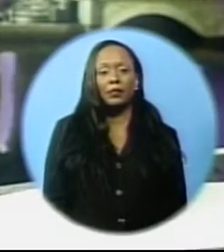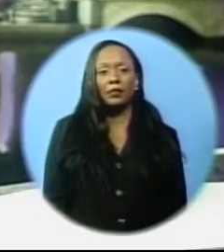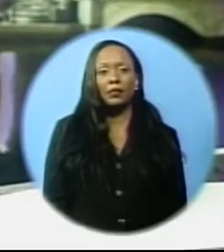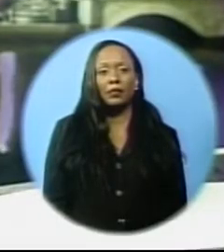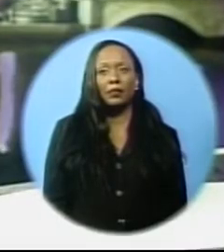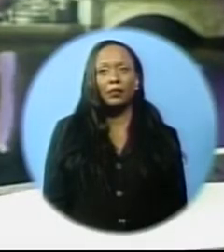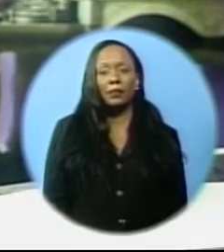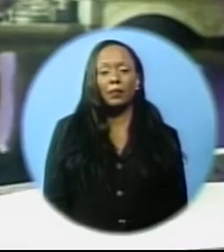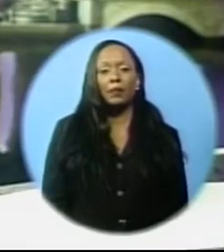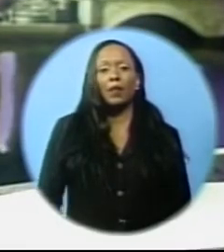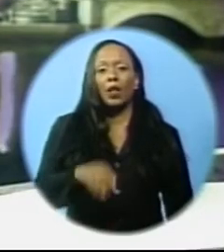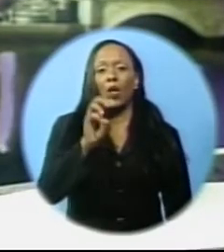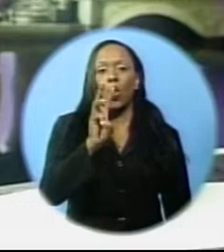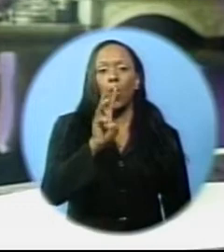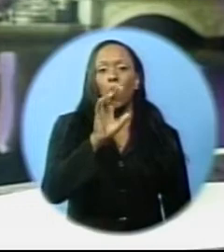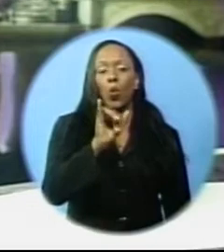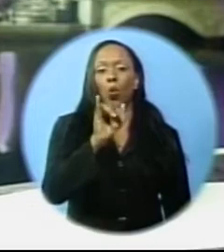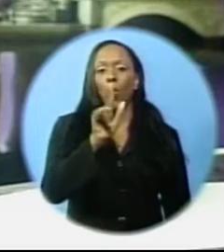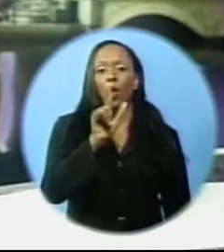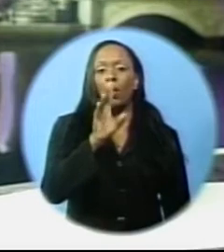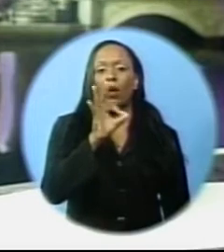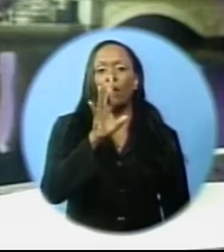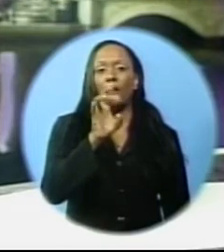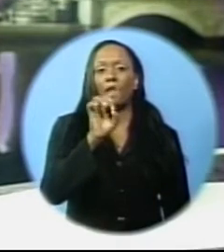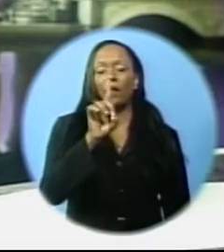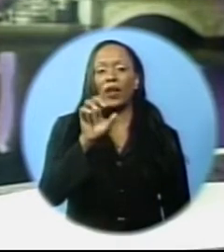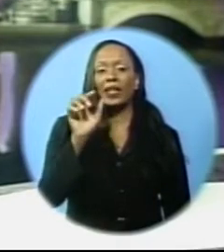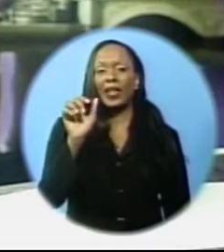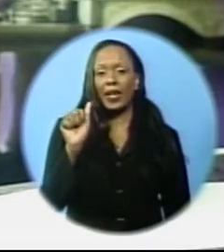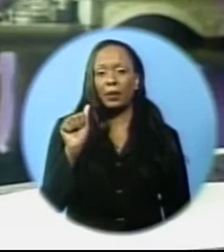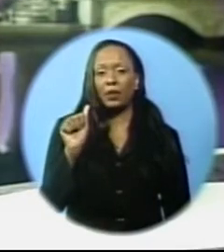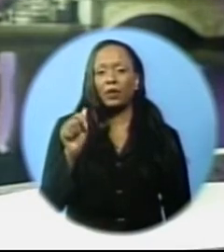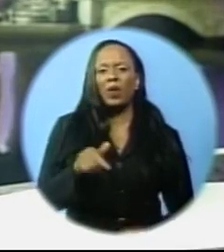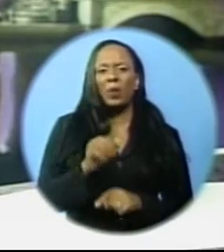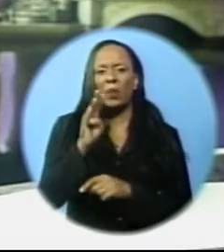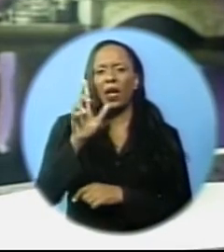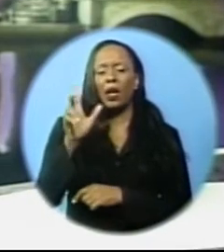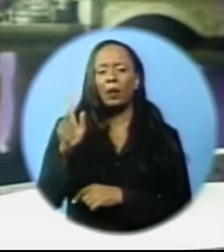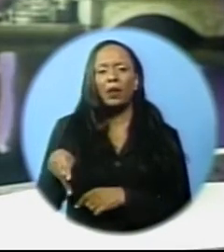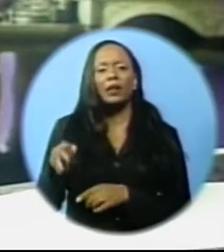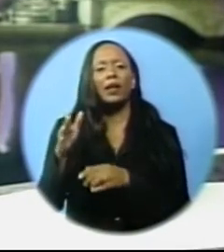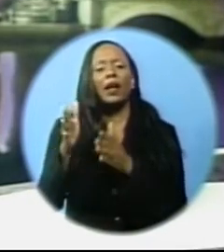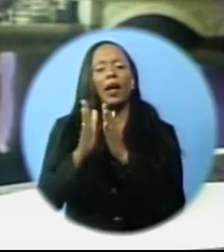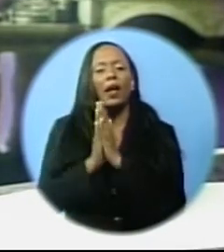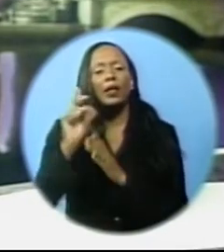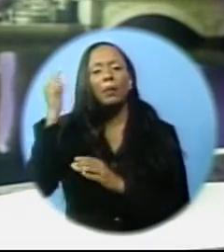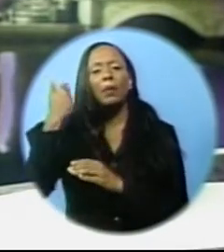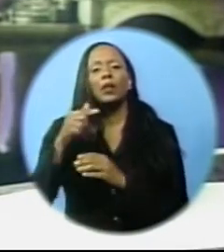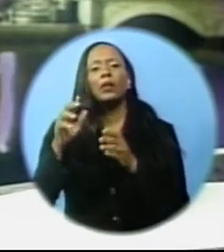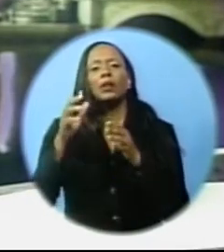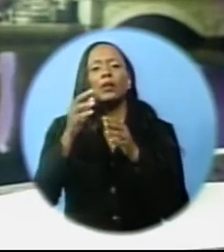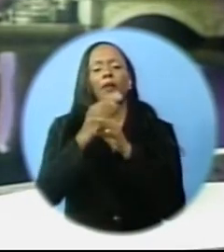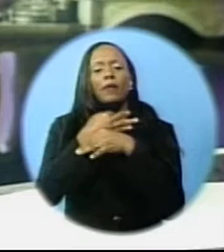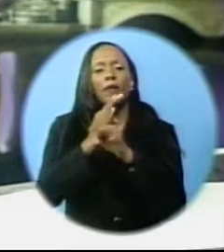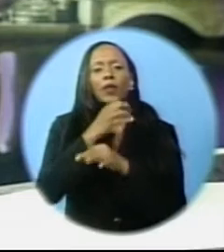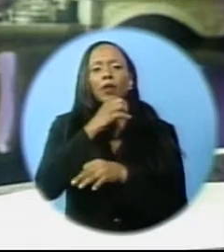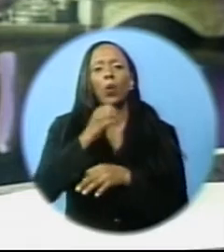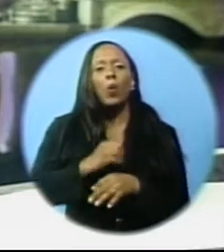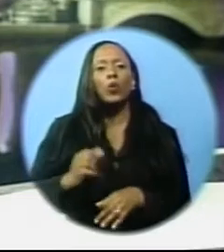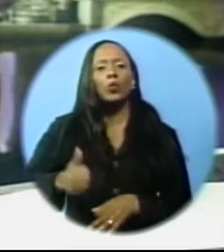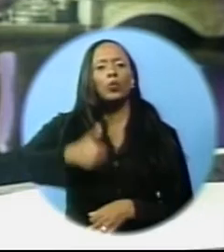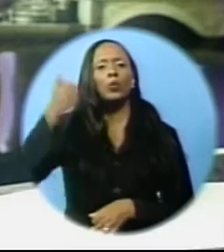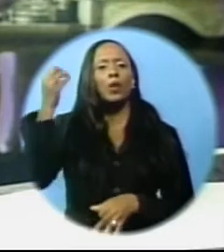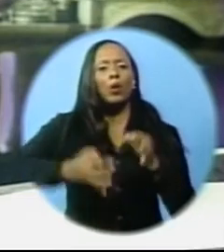Opposition Senator Wilfred Abrams is pleading with government to repair the old Supreme Court building, which he says is